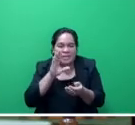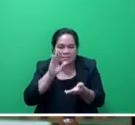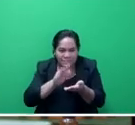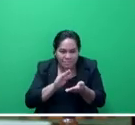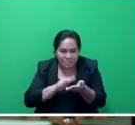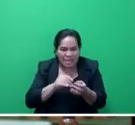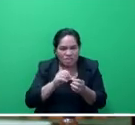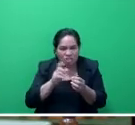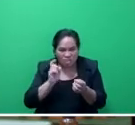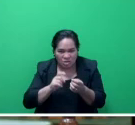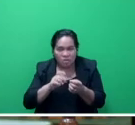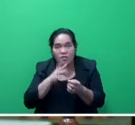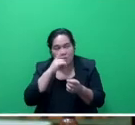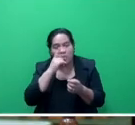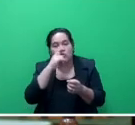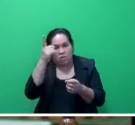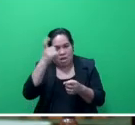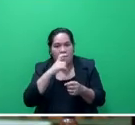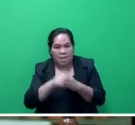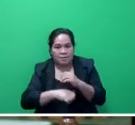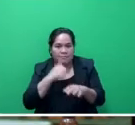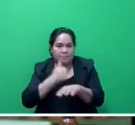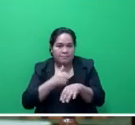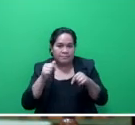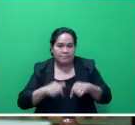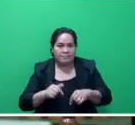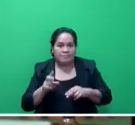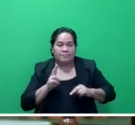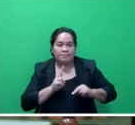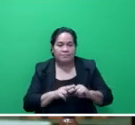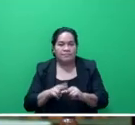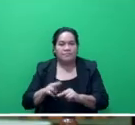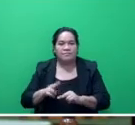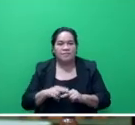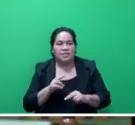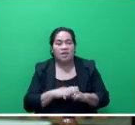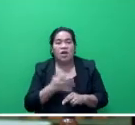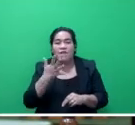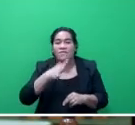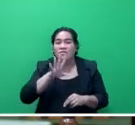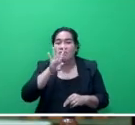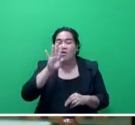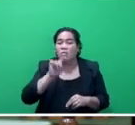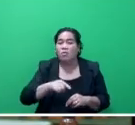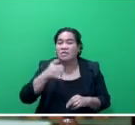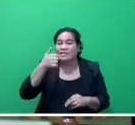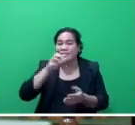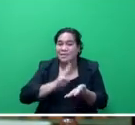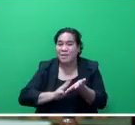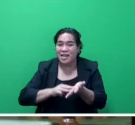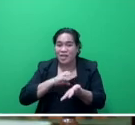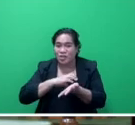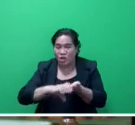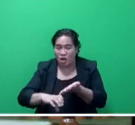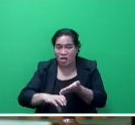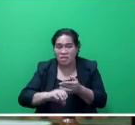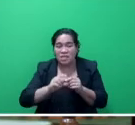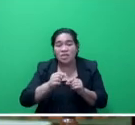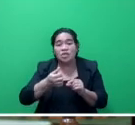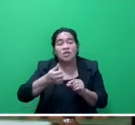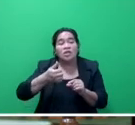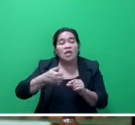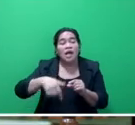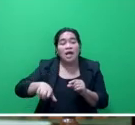Ministry of Communication, Mr. Speaker, is providing increased funding of $54.6 million. This includes $15.5 million